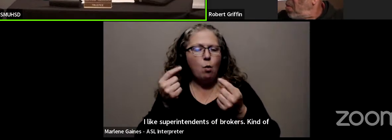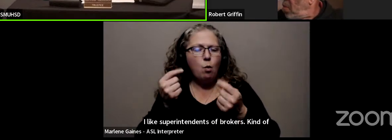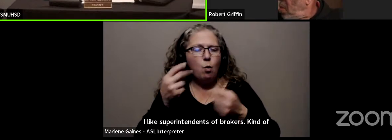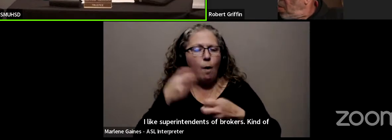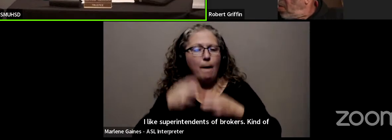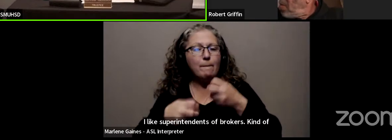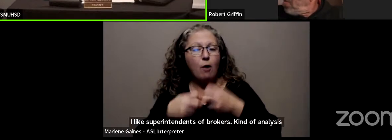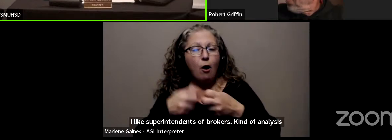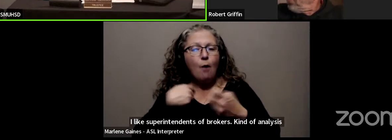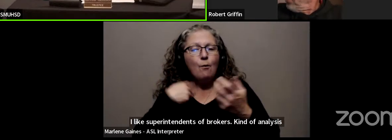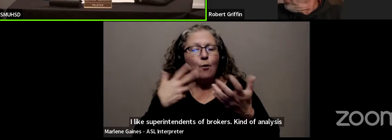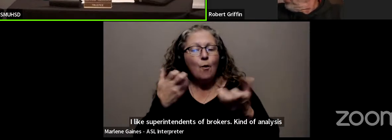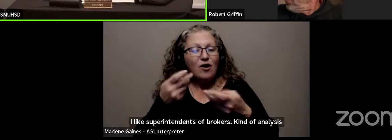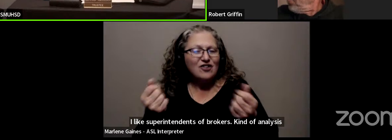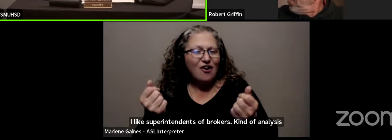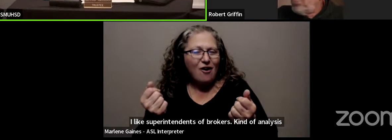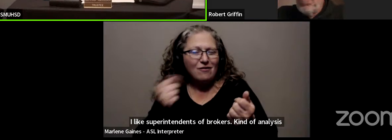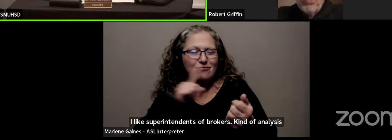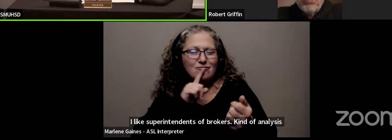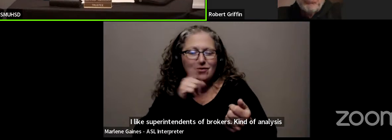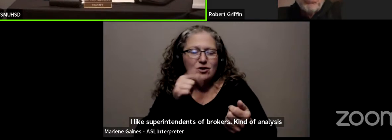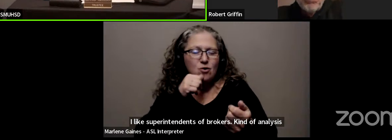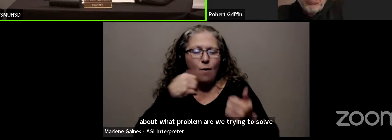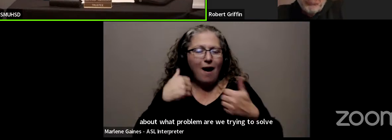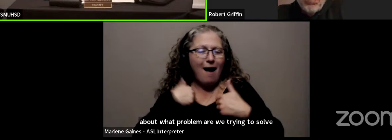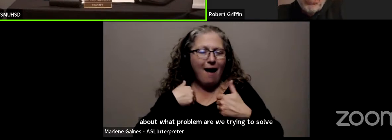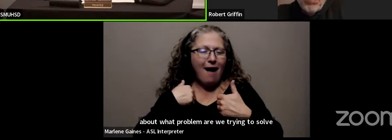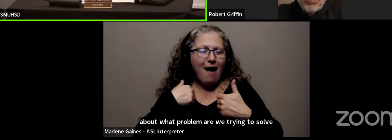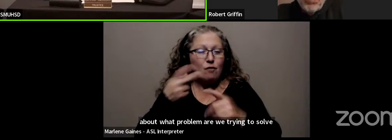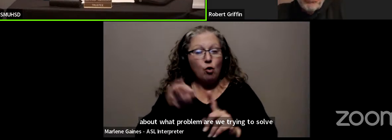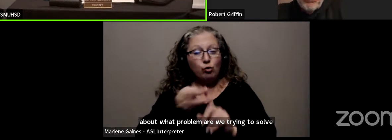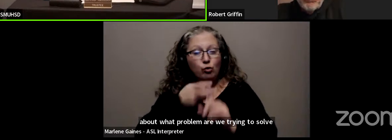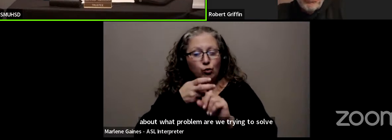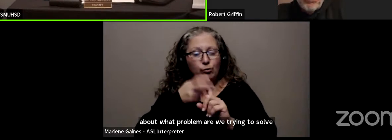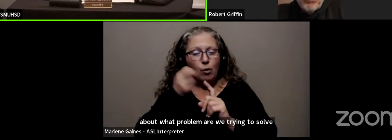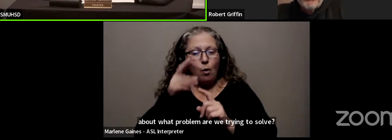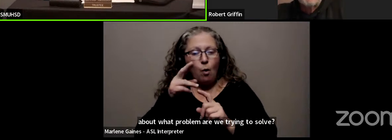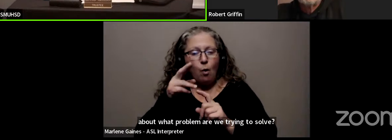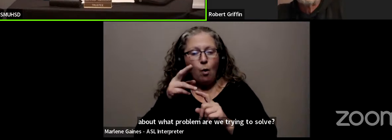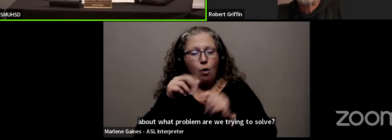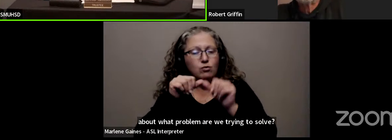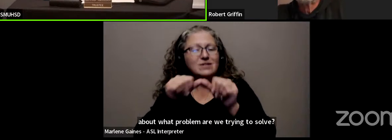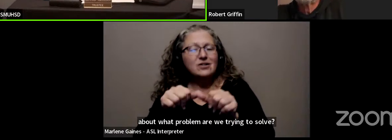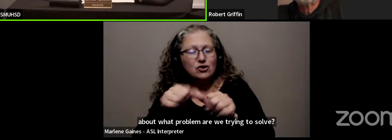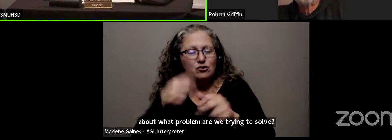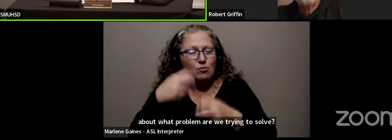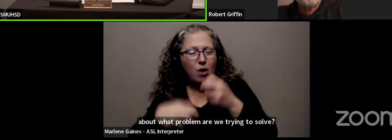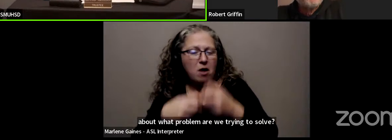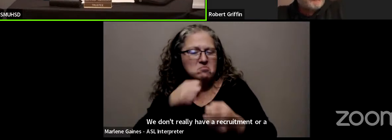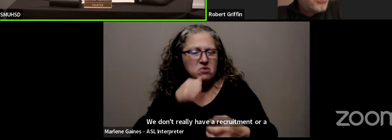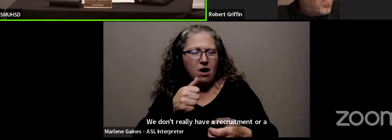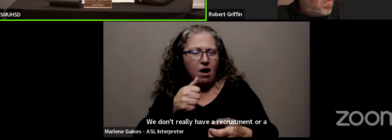are we trying to solve. We don't really have a recruitment or a retention problem.